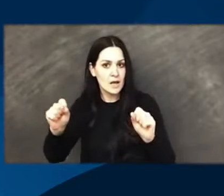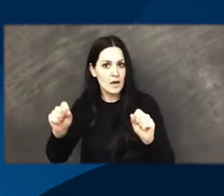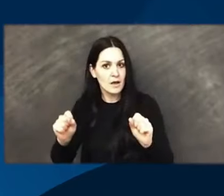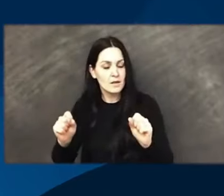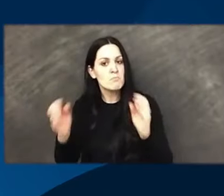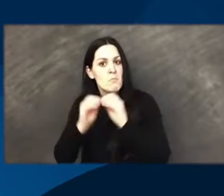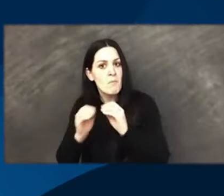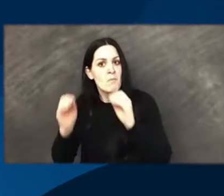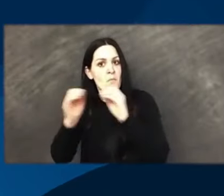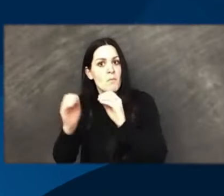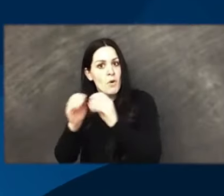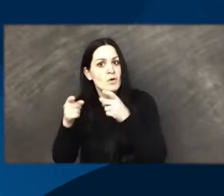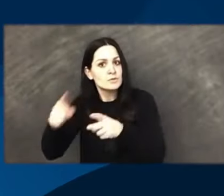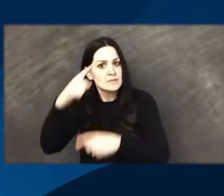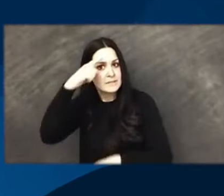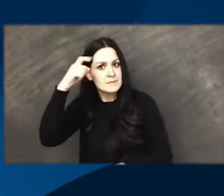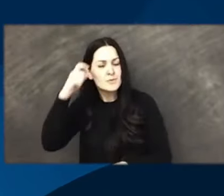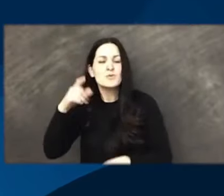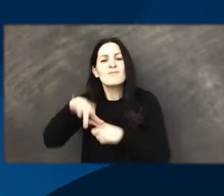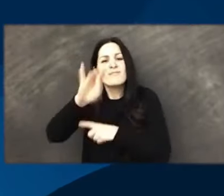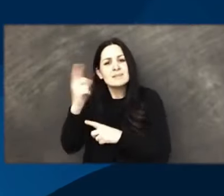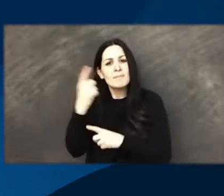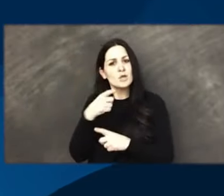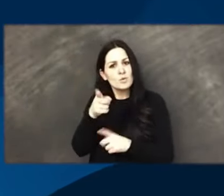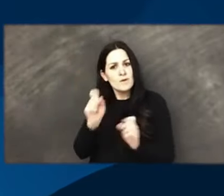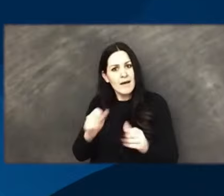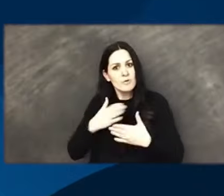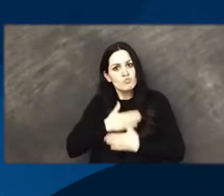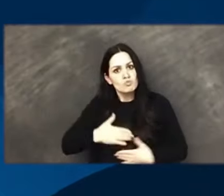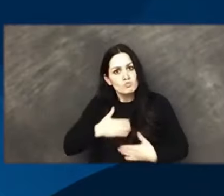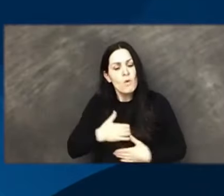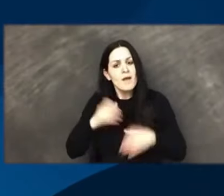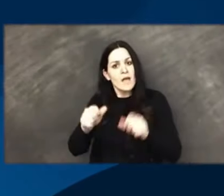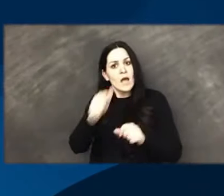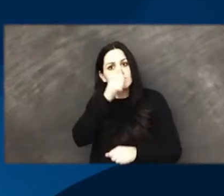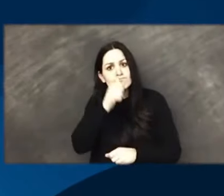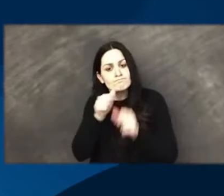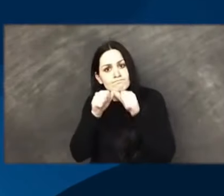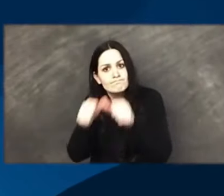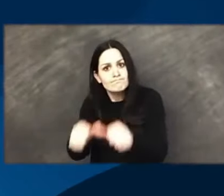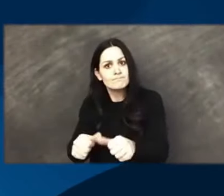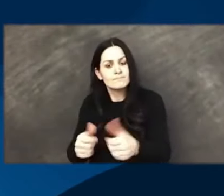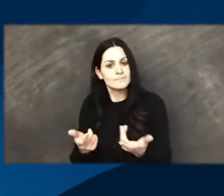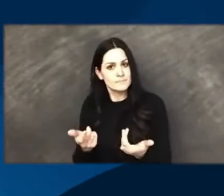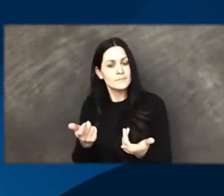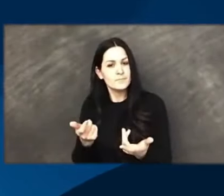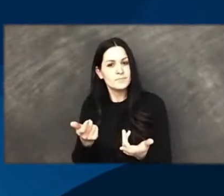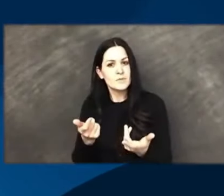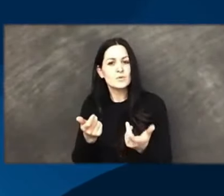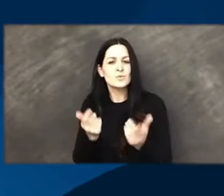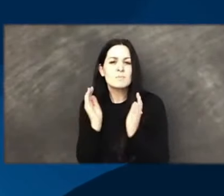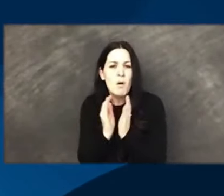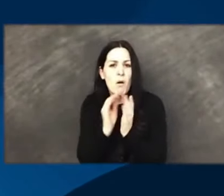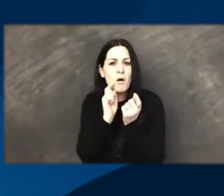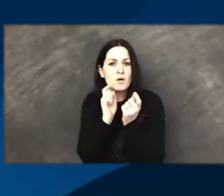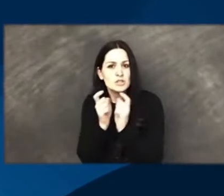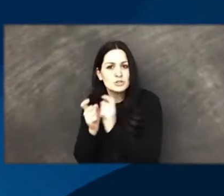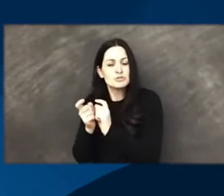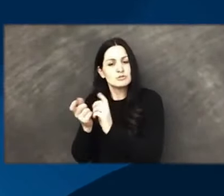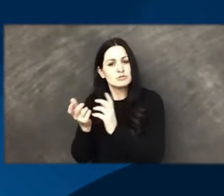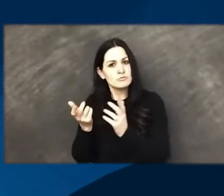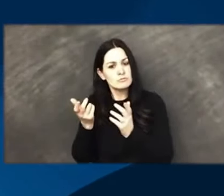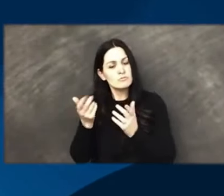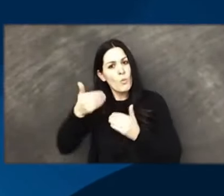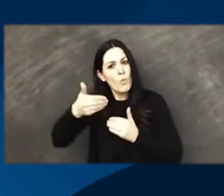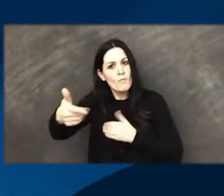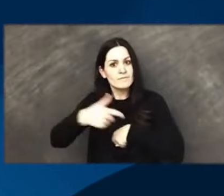an activity that you find enjoyable and tolerable. So again, small changes that can persist over time. And a little bit of the change